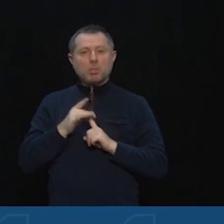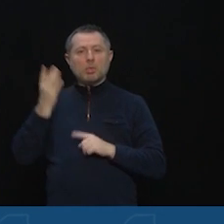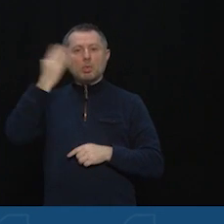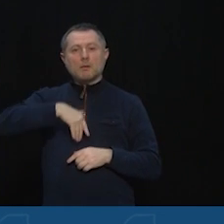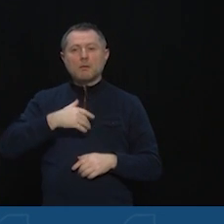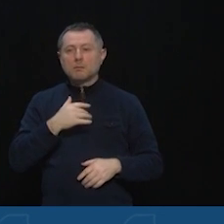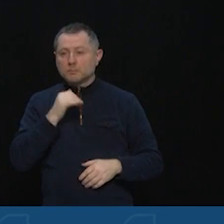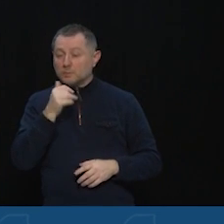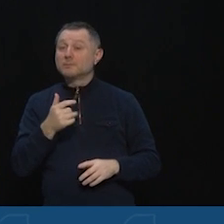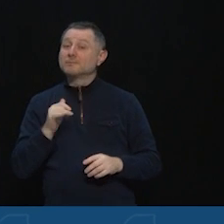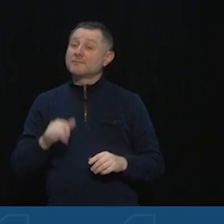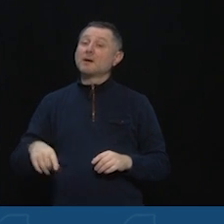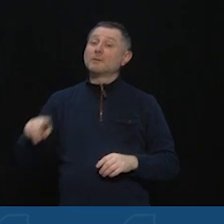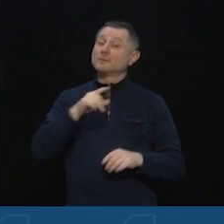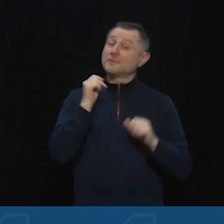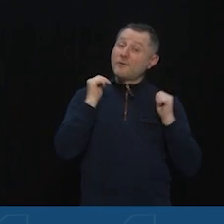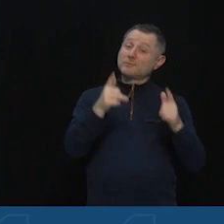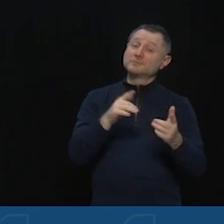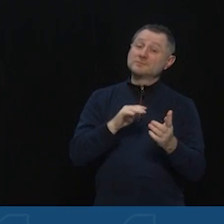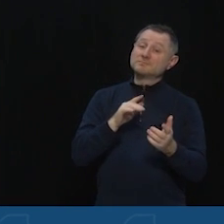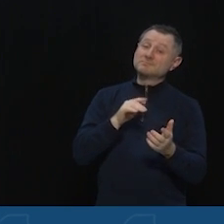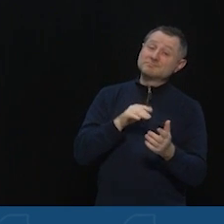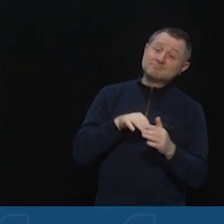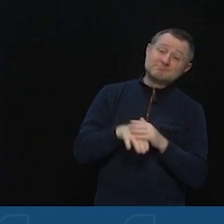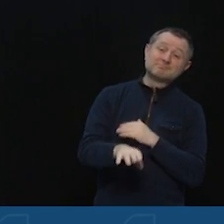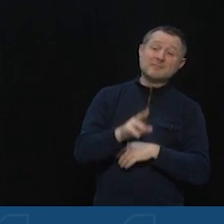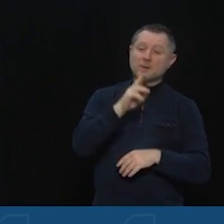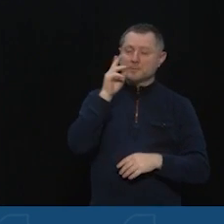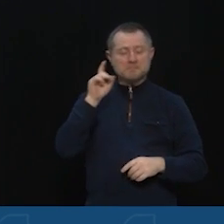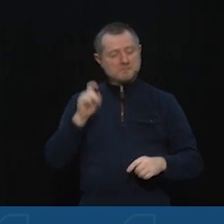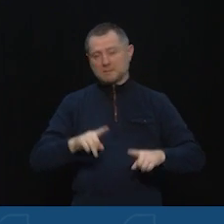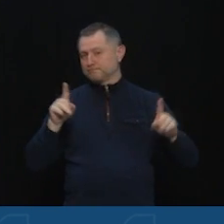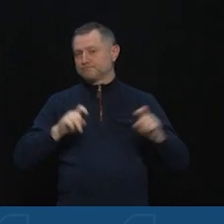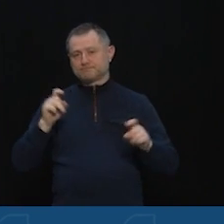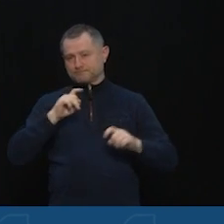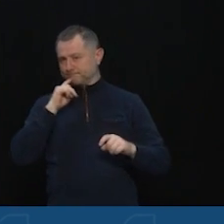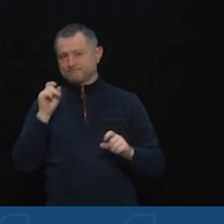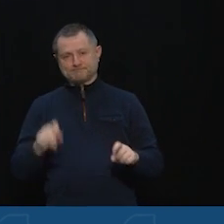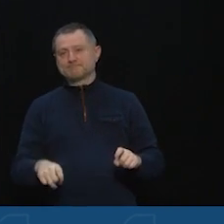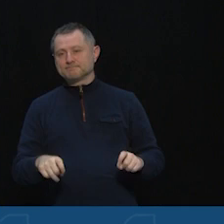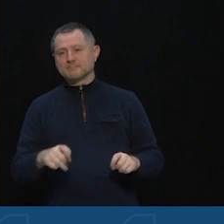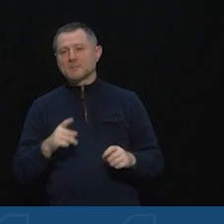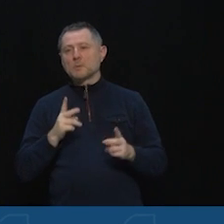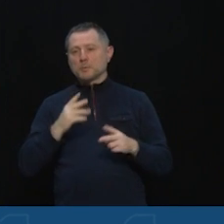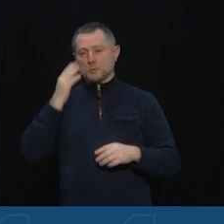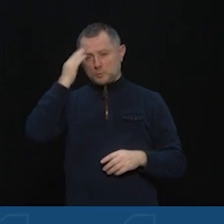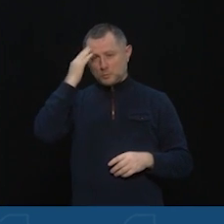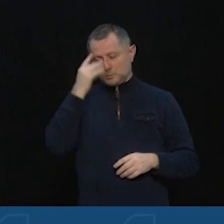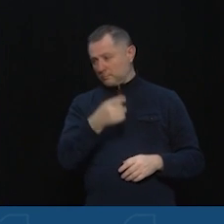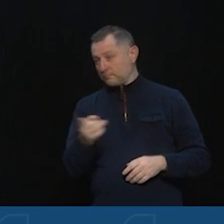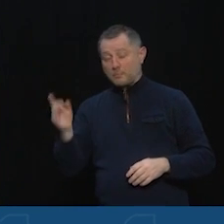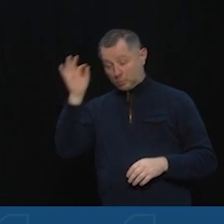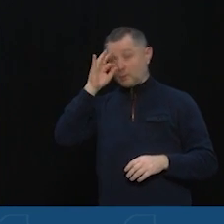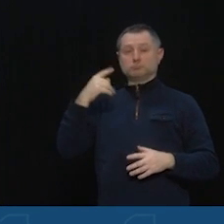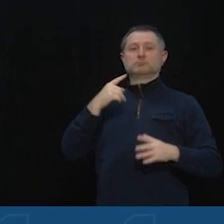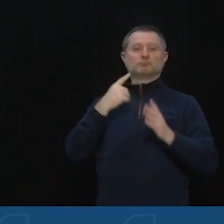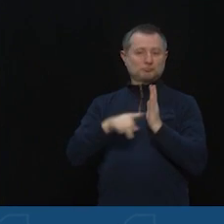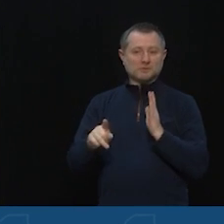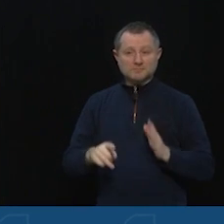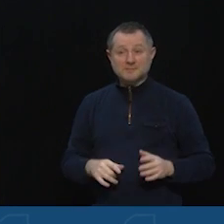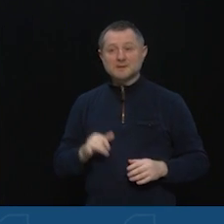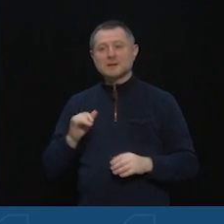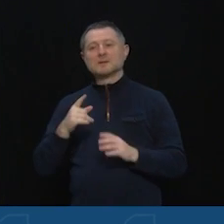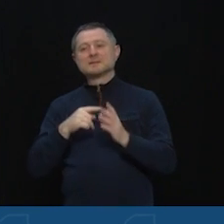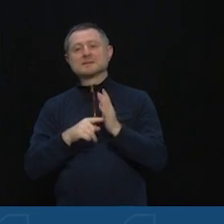tested, but they may be in there for wholly different causes, but so we want to make sure people know that that's a distinction there. So to give you a more accurate idea of